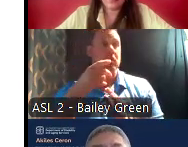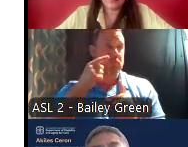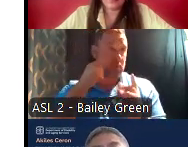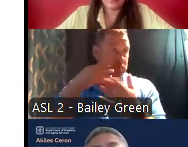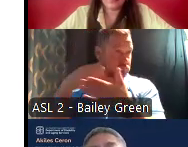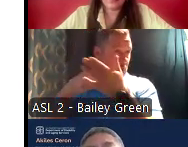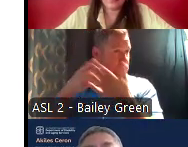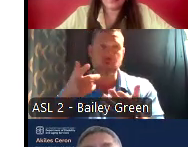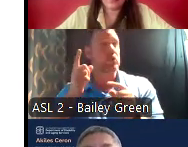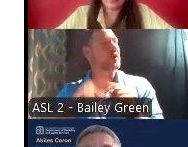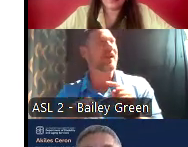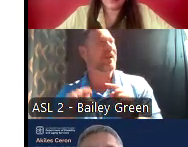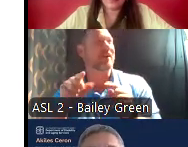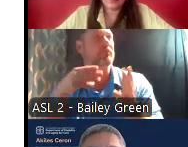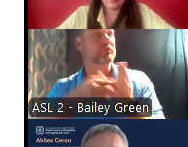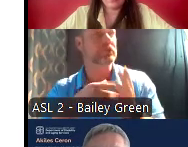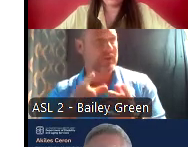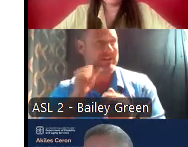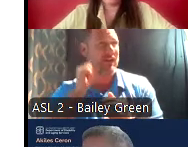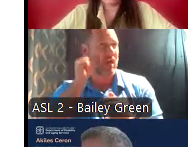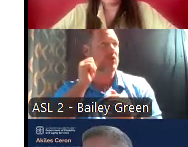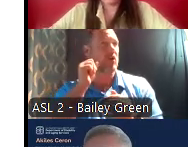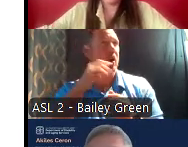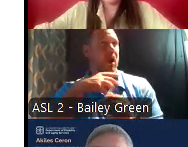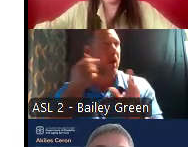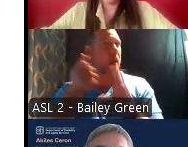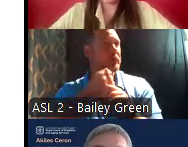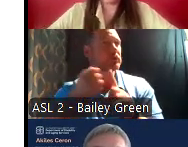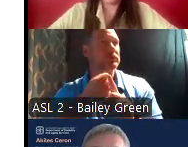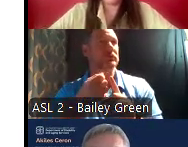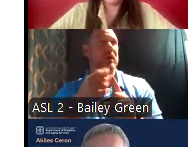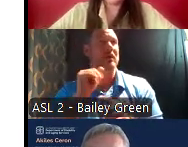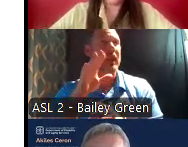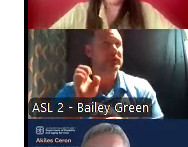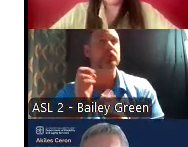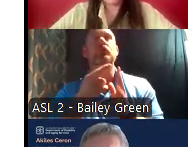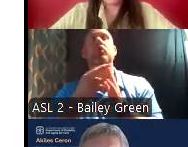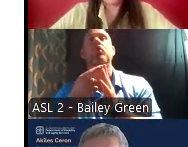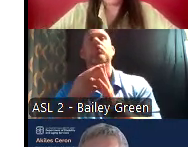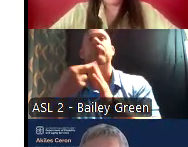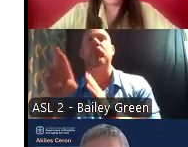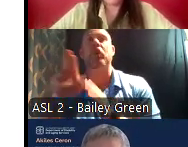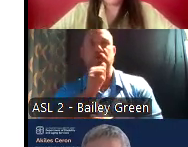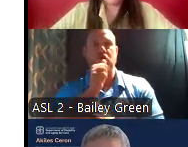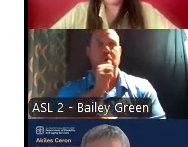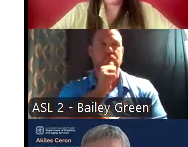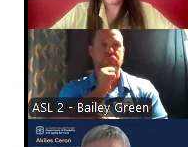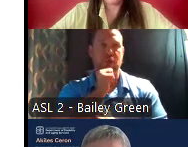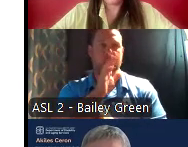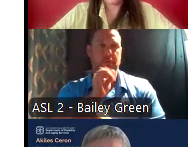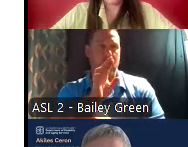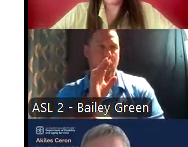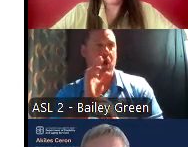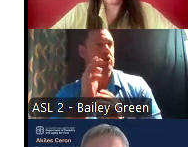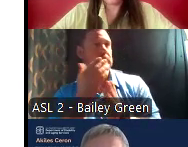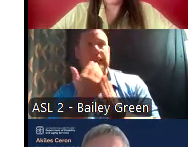pursue criminal charges in an elder abuse or exploitation case to refer to a private bar referral